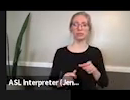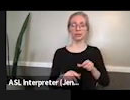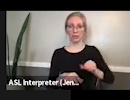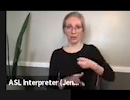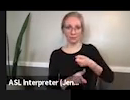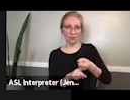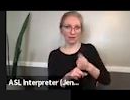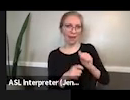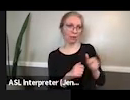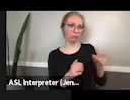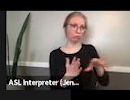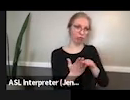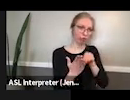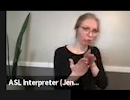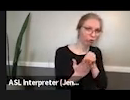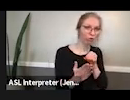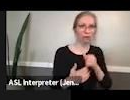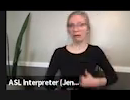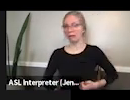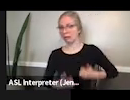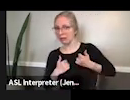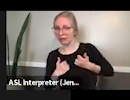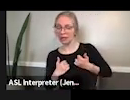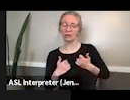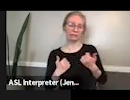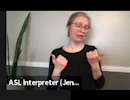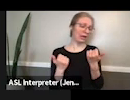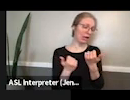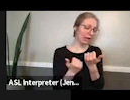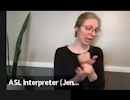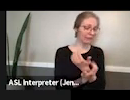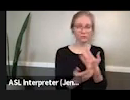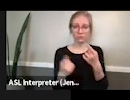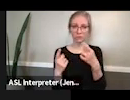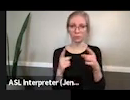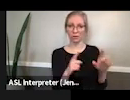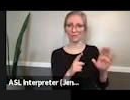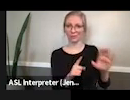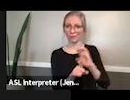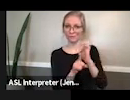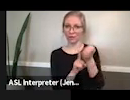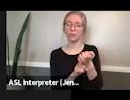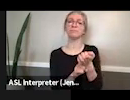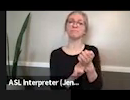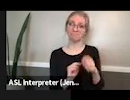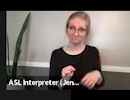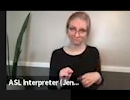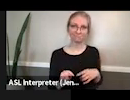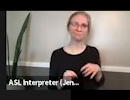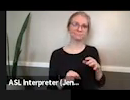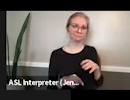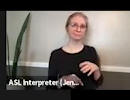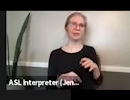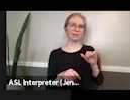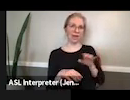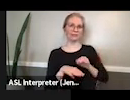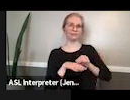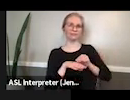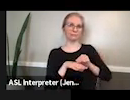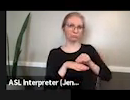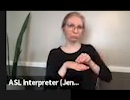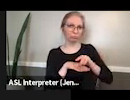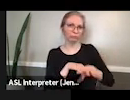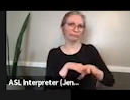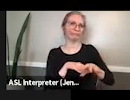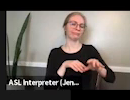living, impacting everything that's going on in the environment, it has this effect of spreading into all of these